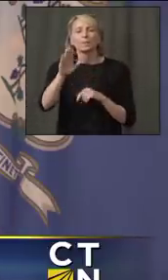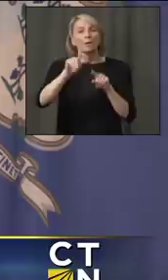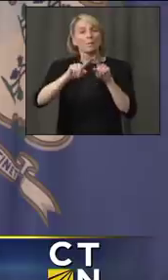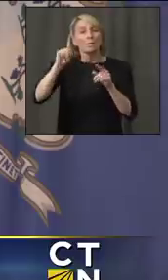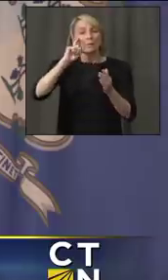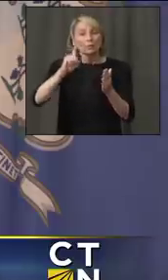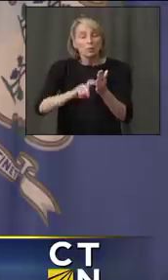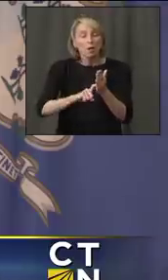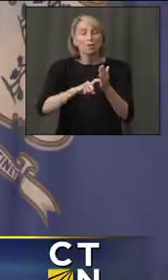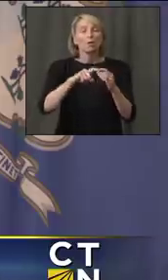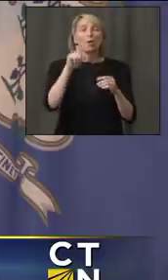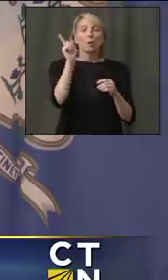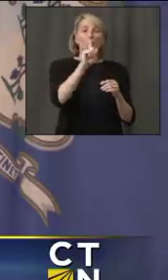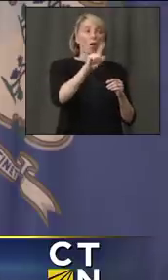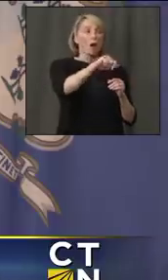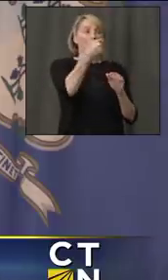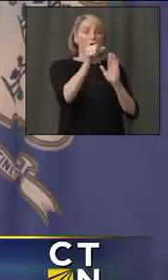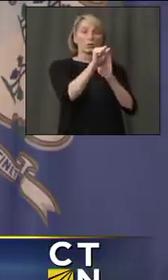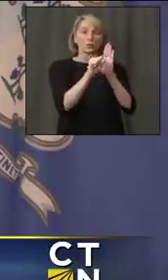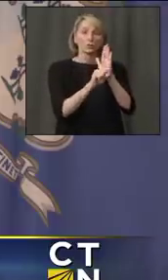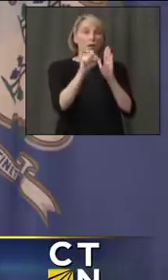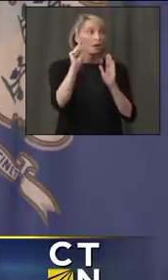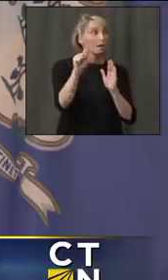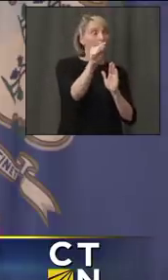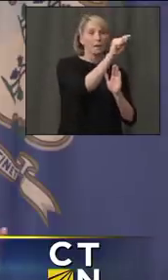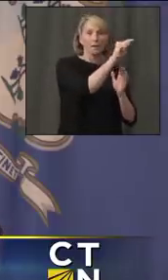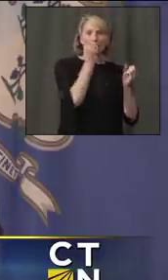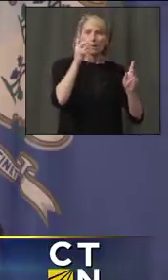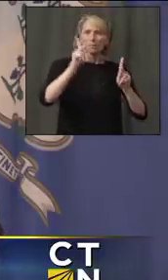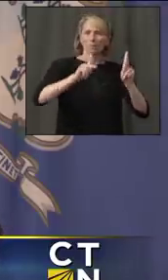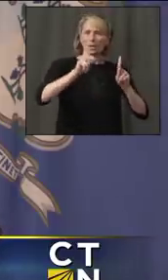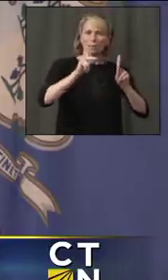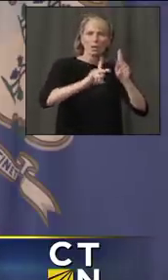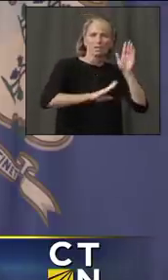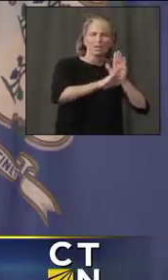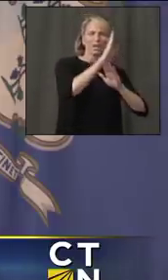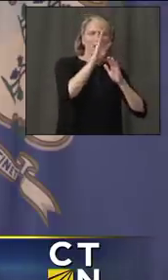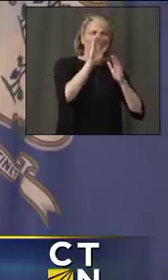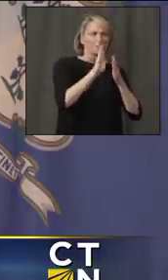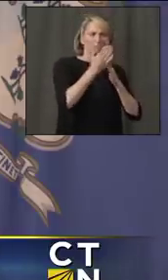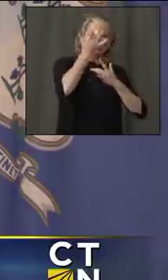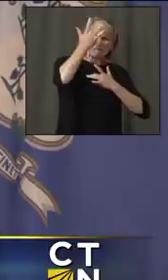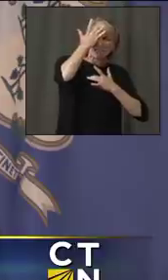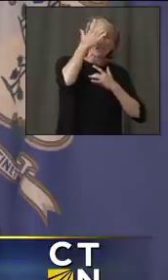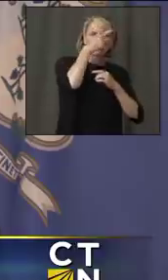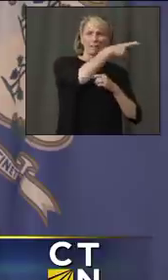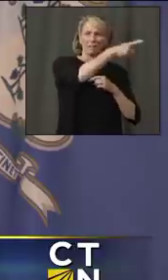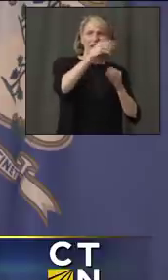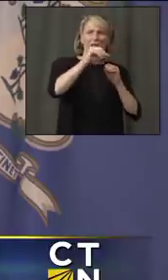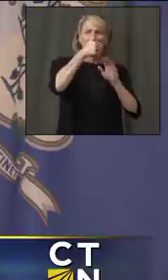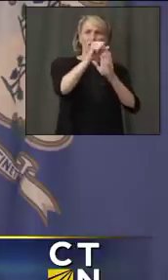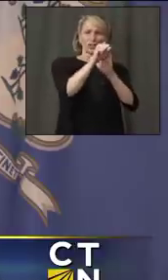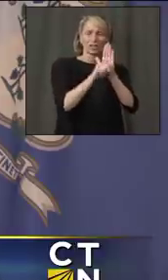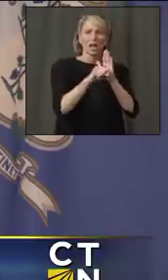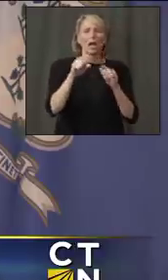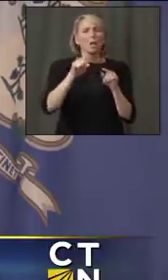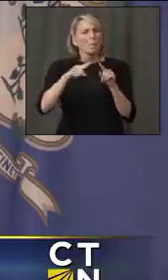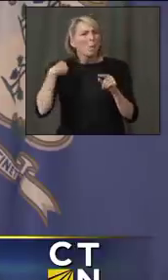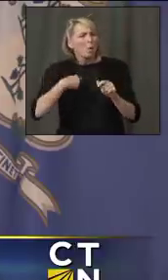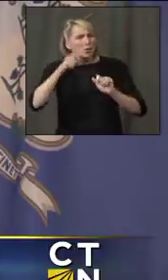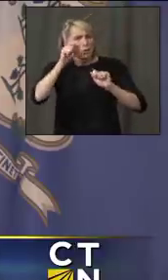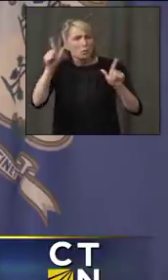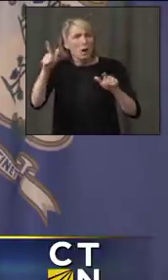the positivity rate, what's going on there? Because we thought these were younger people, and because they're younger people, they're much less likely to